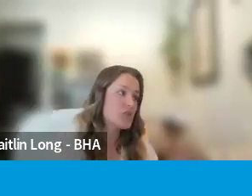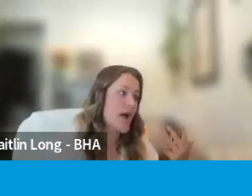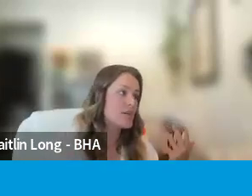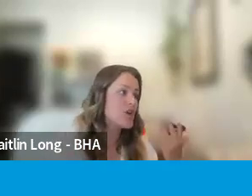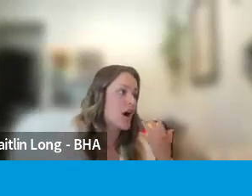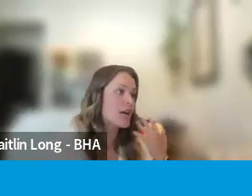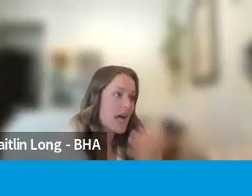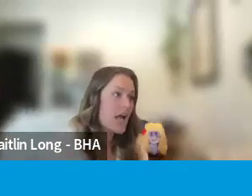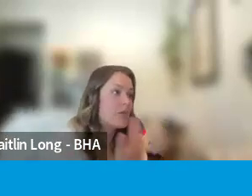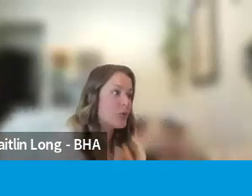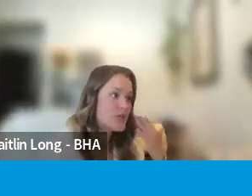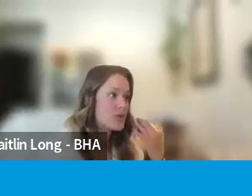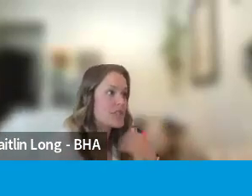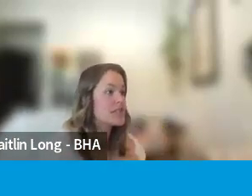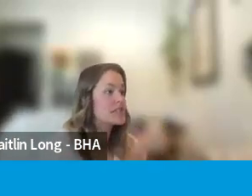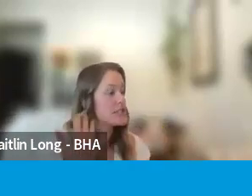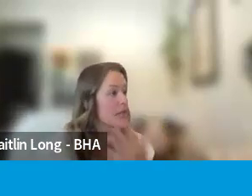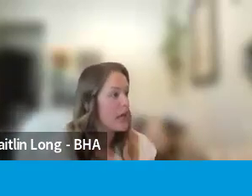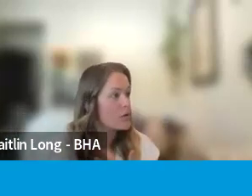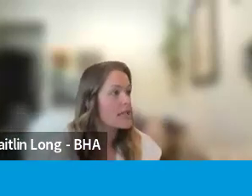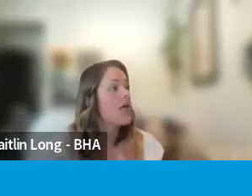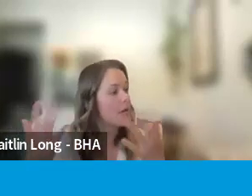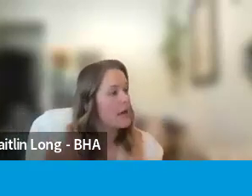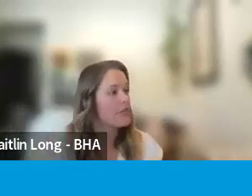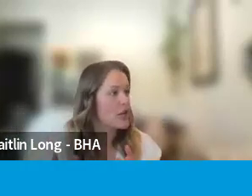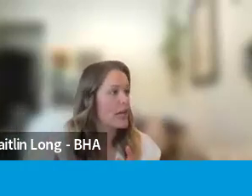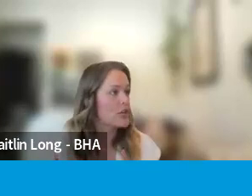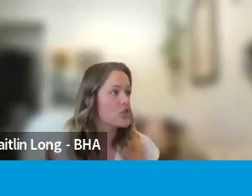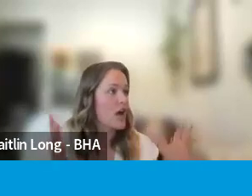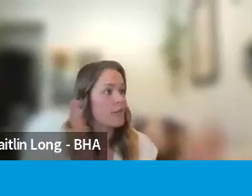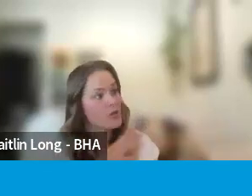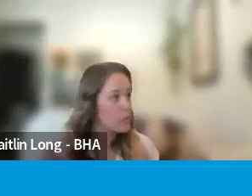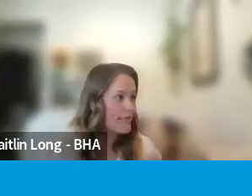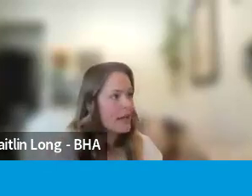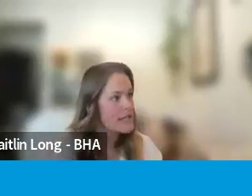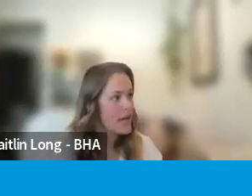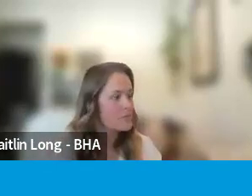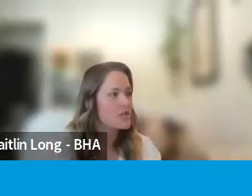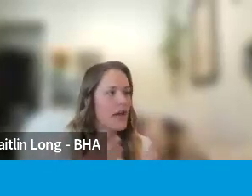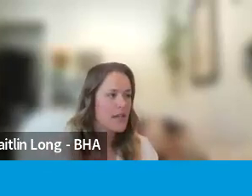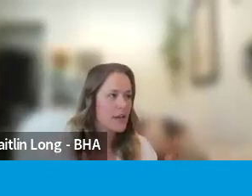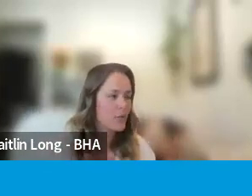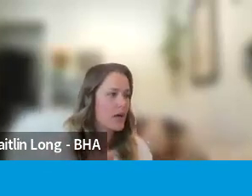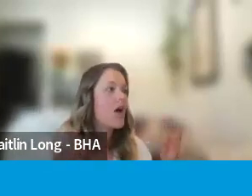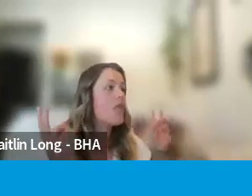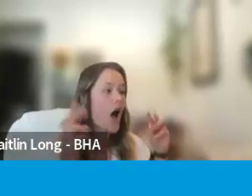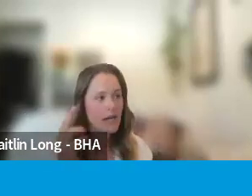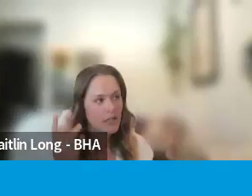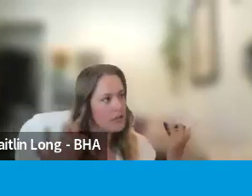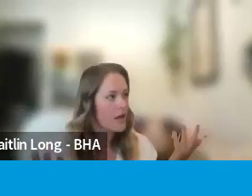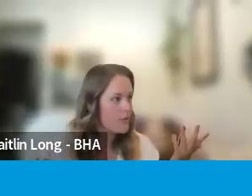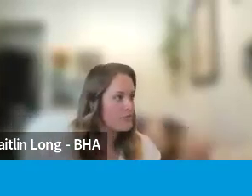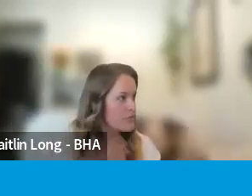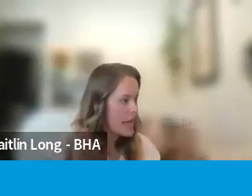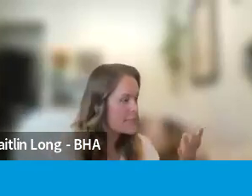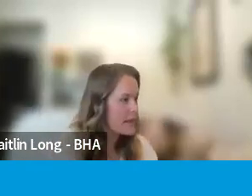you know, redirect our time and our resources to something else that might have changed between that time. So that's kind of where the